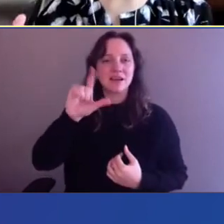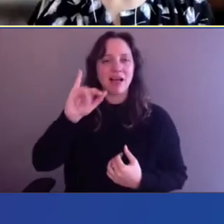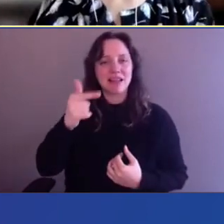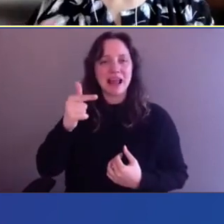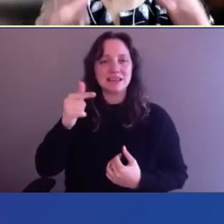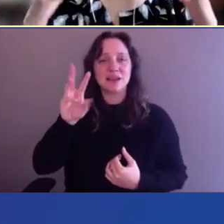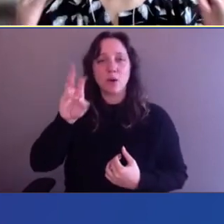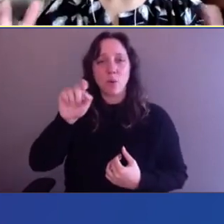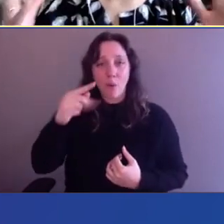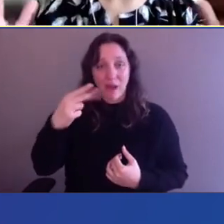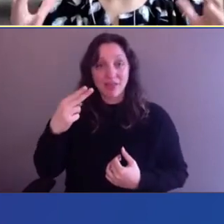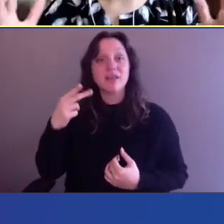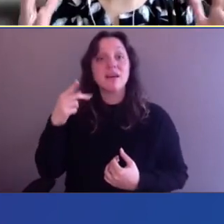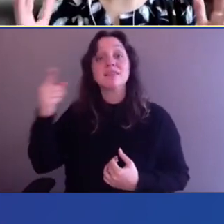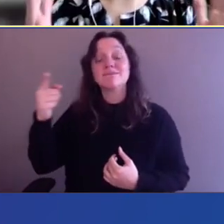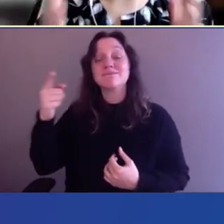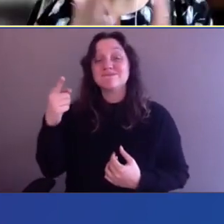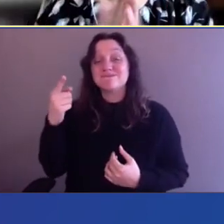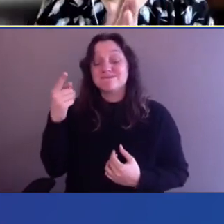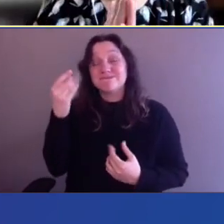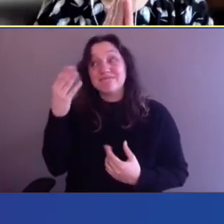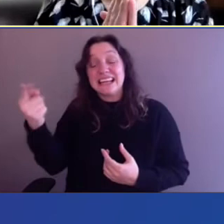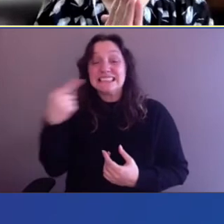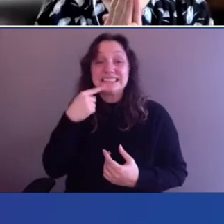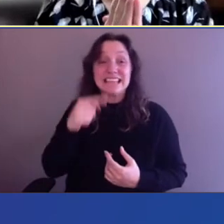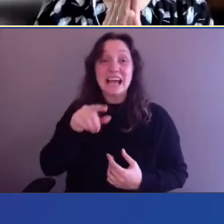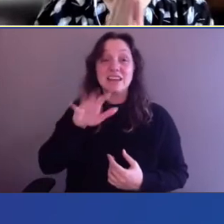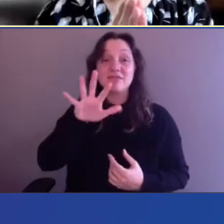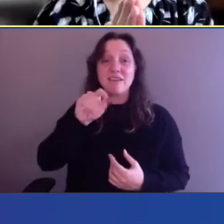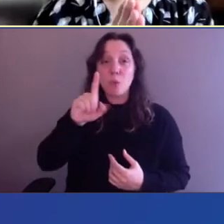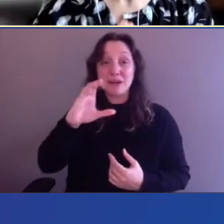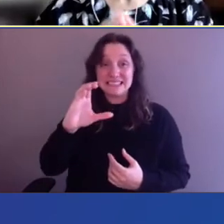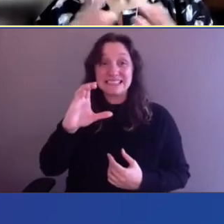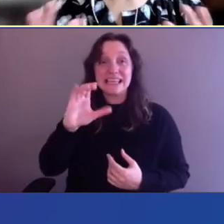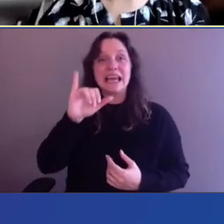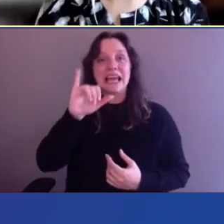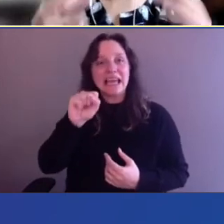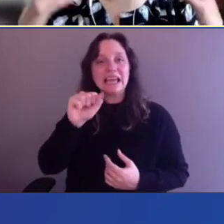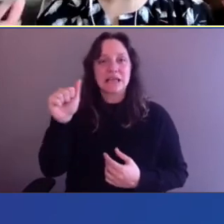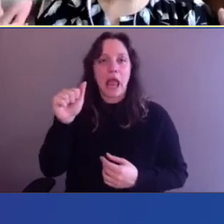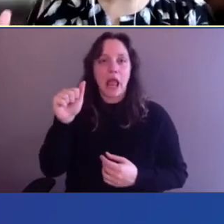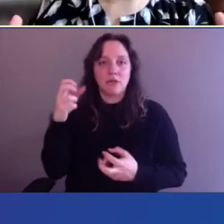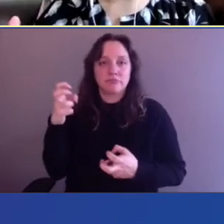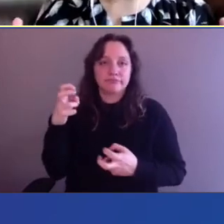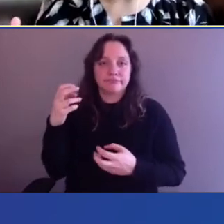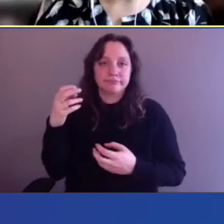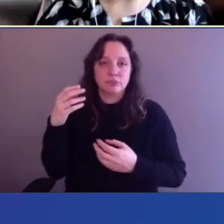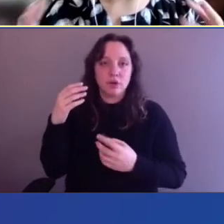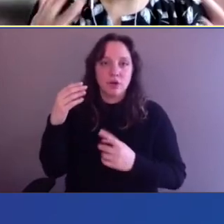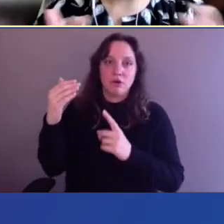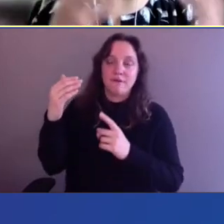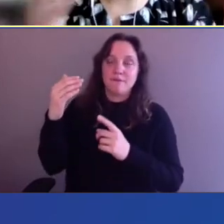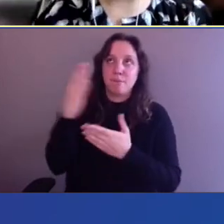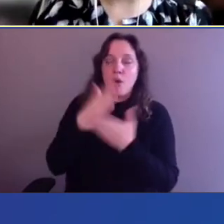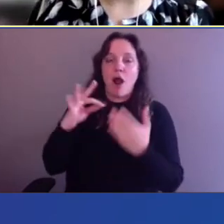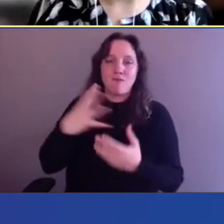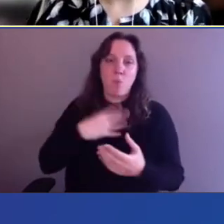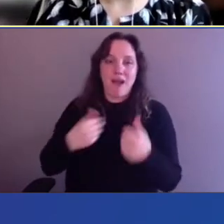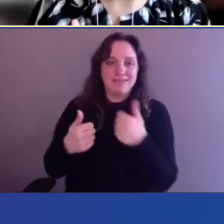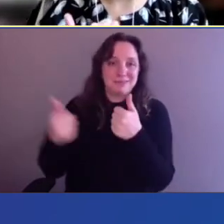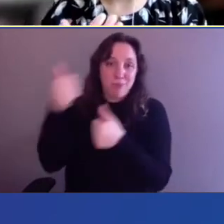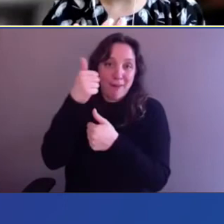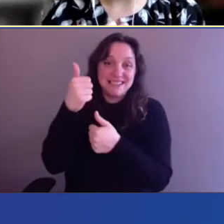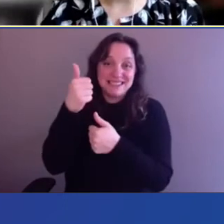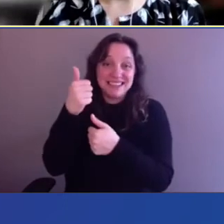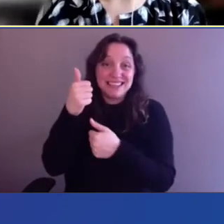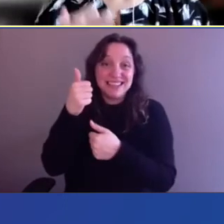supremacy, and it is asking us to remain siloed in one lane. And so the way we can resist is by interacting,